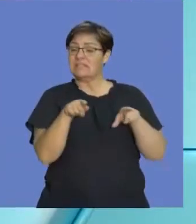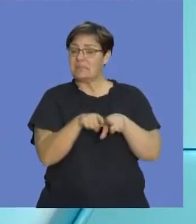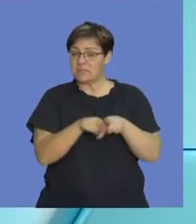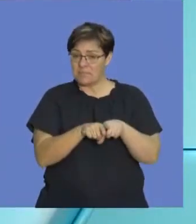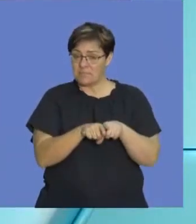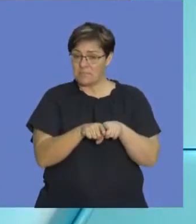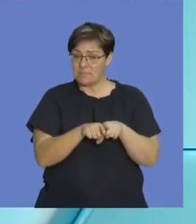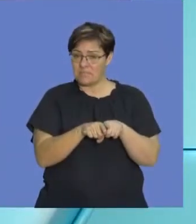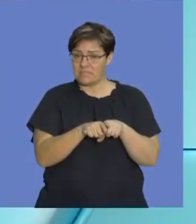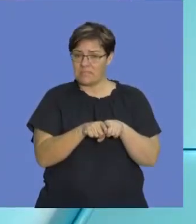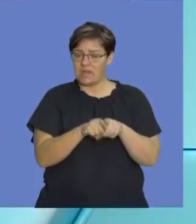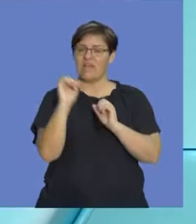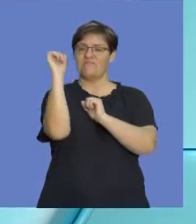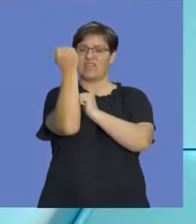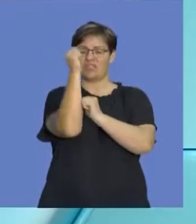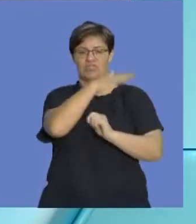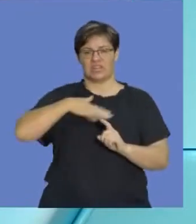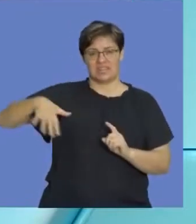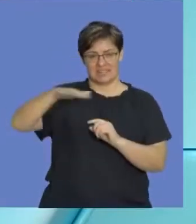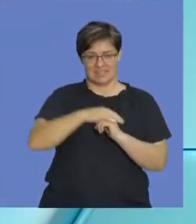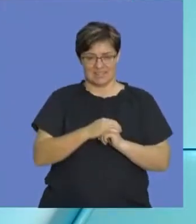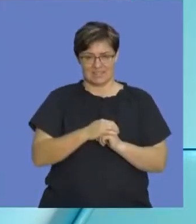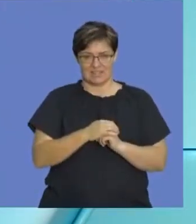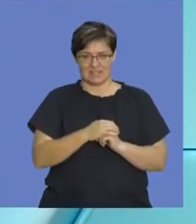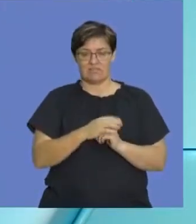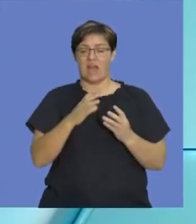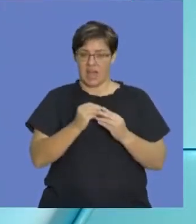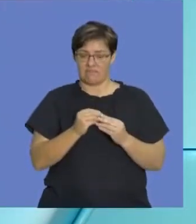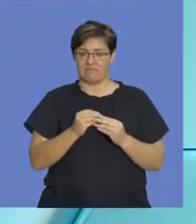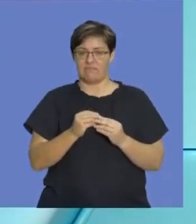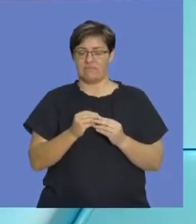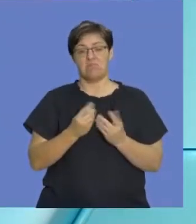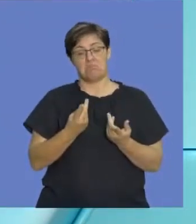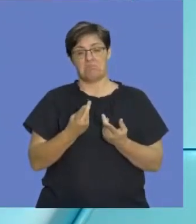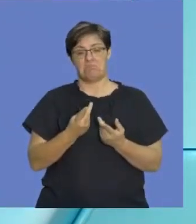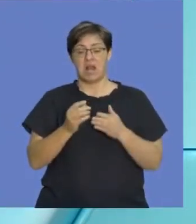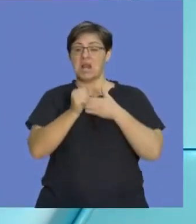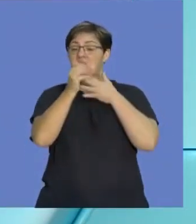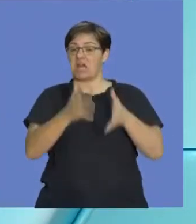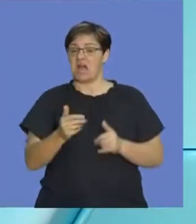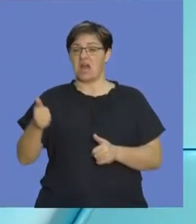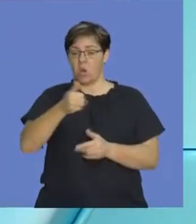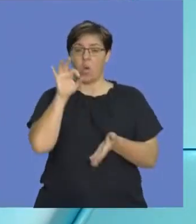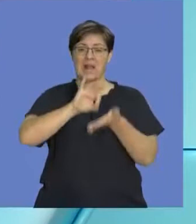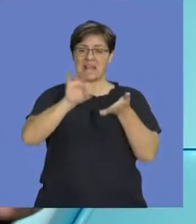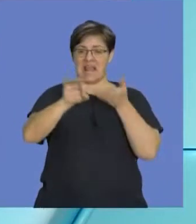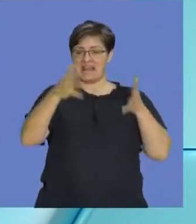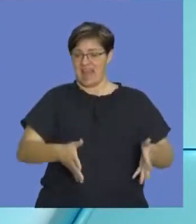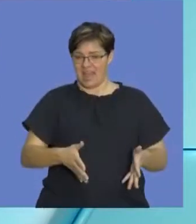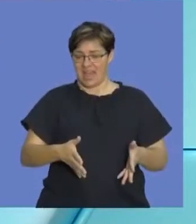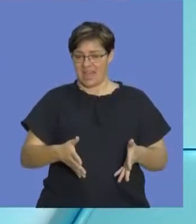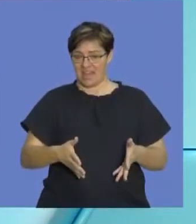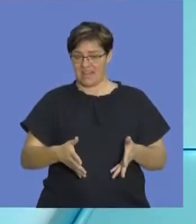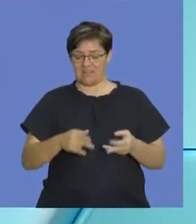same time, think about your factory. You've got a factory foreman, or the factory